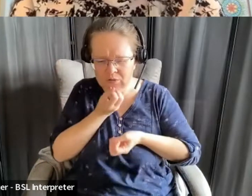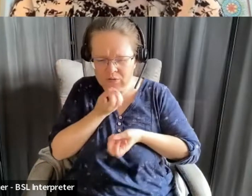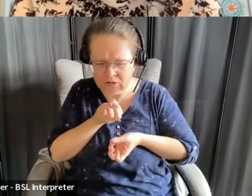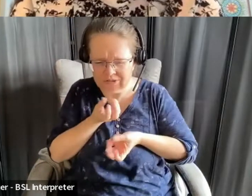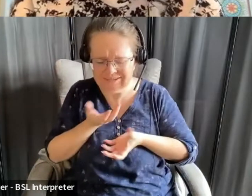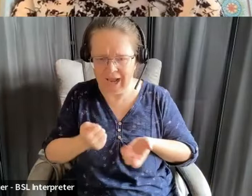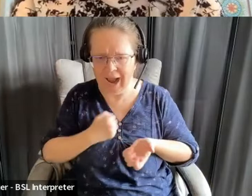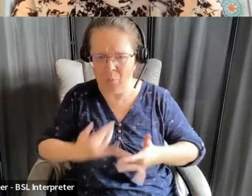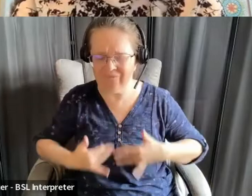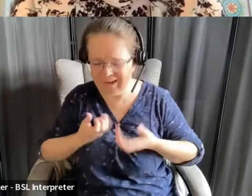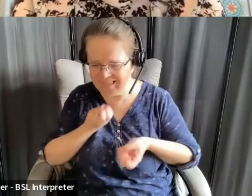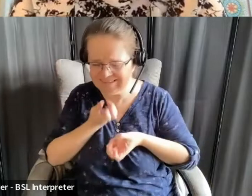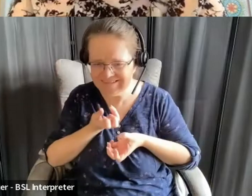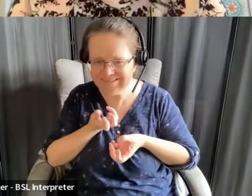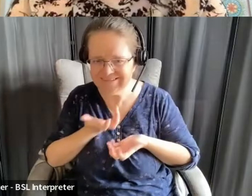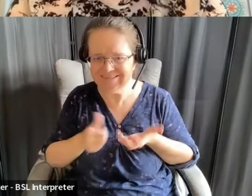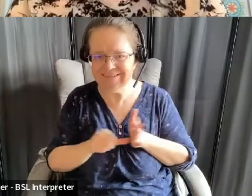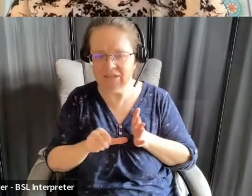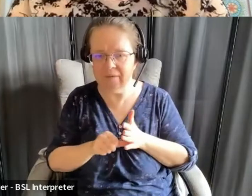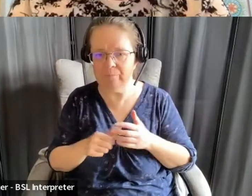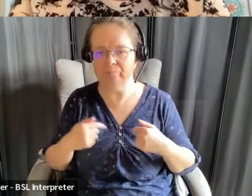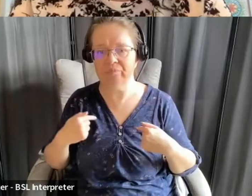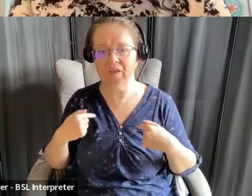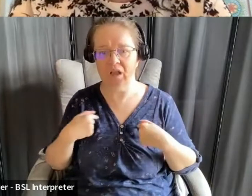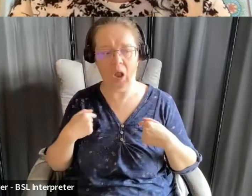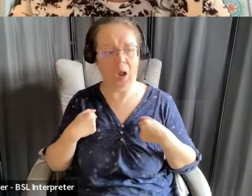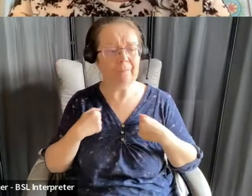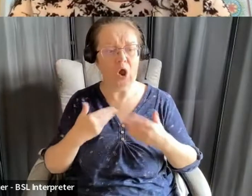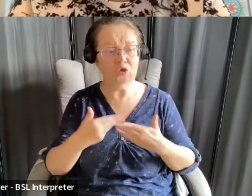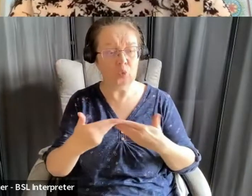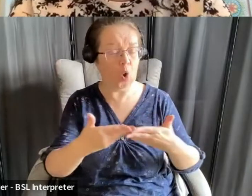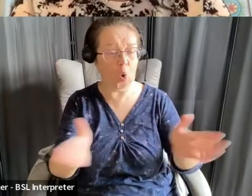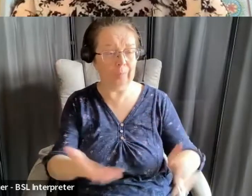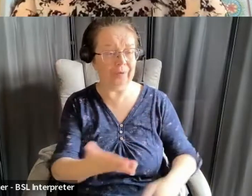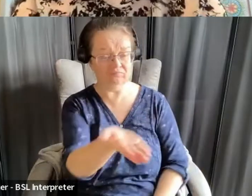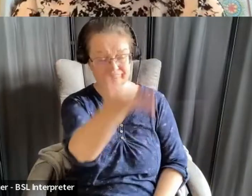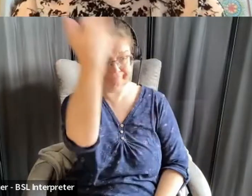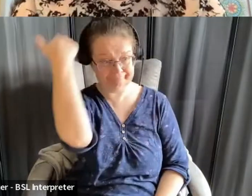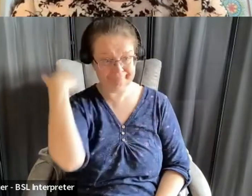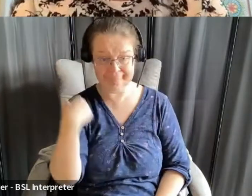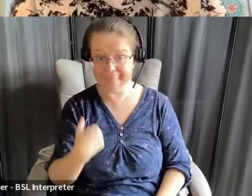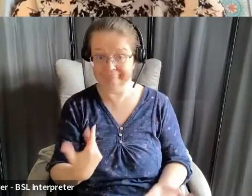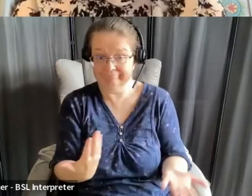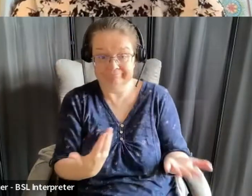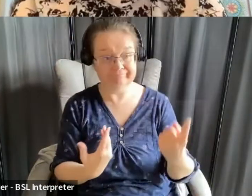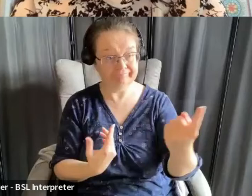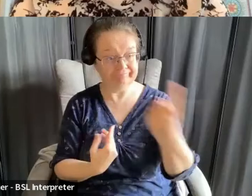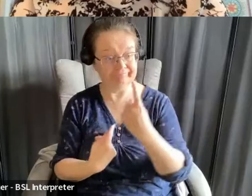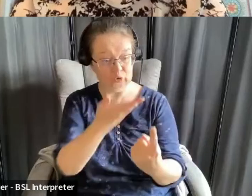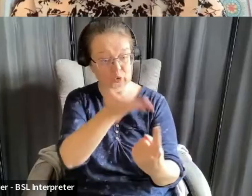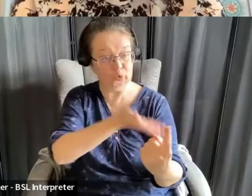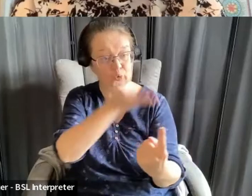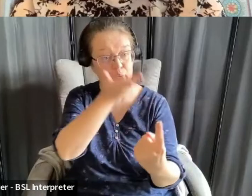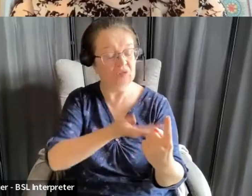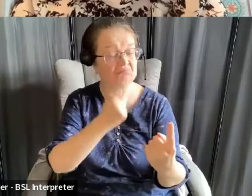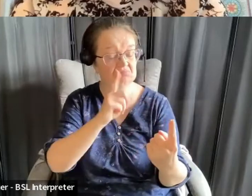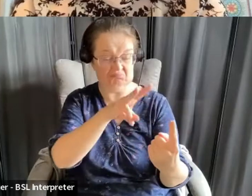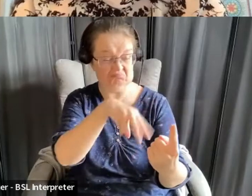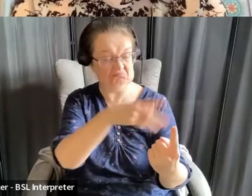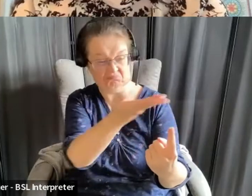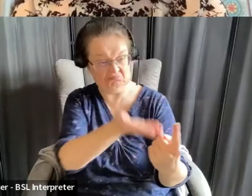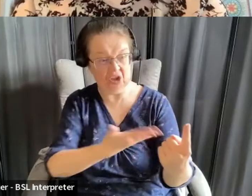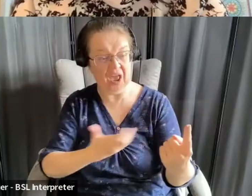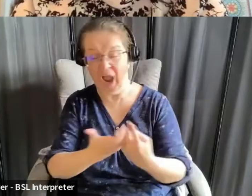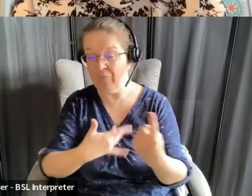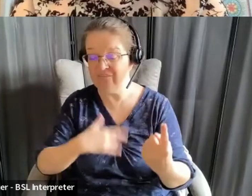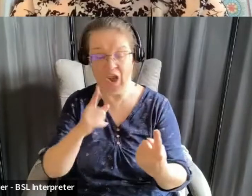And my door is, you know, you come as you are. When you come into my place of work, you know, it doesn't matter what you look like, how you're